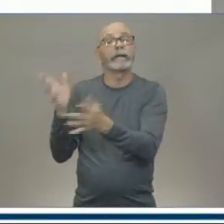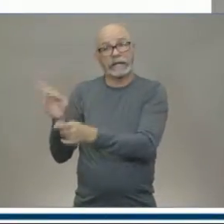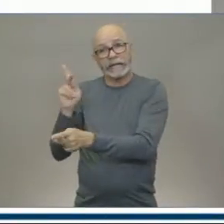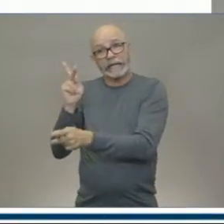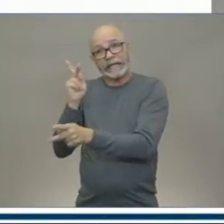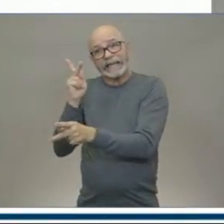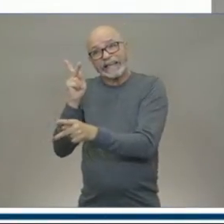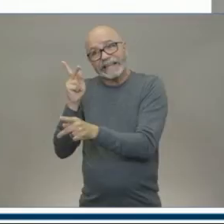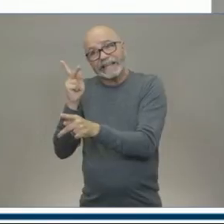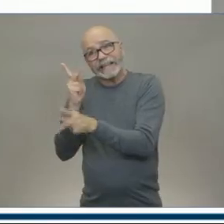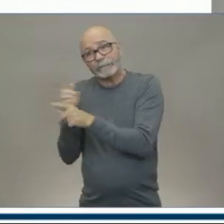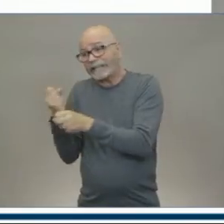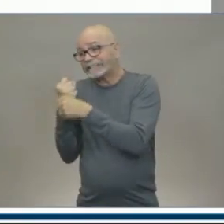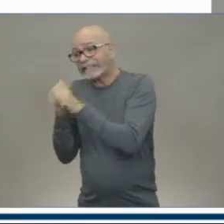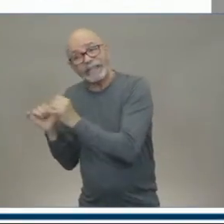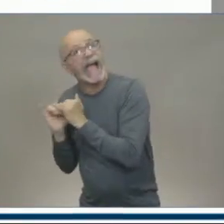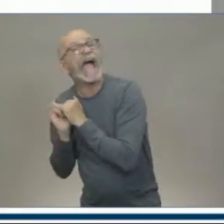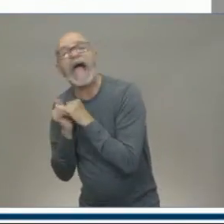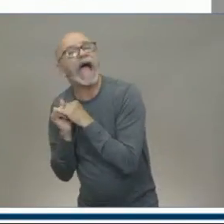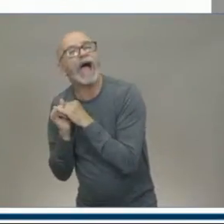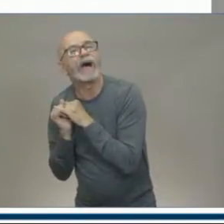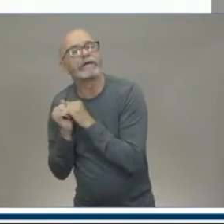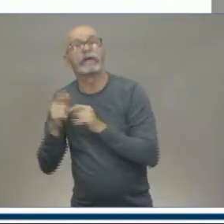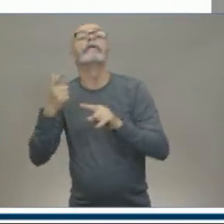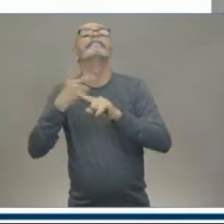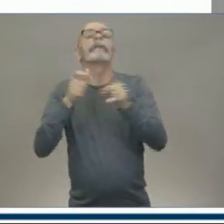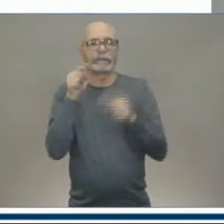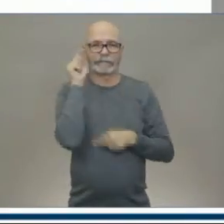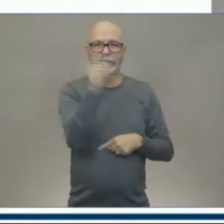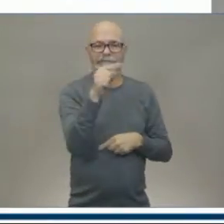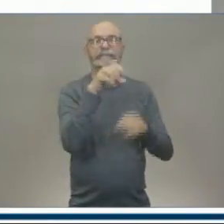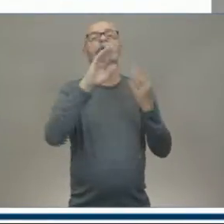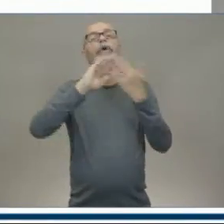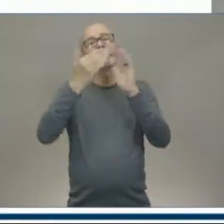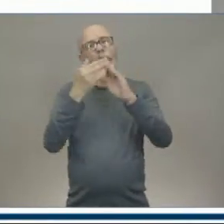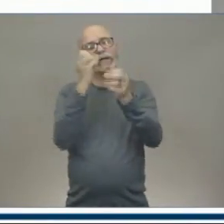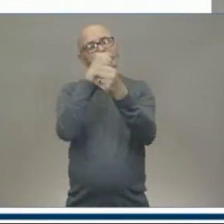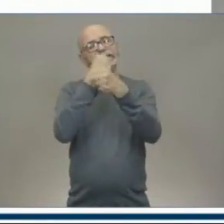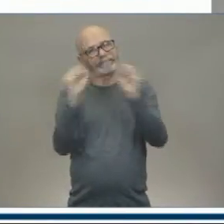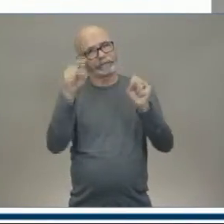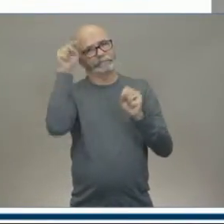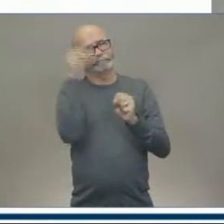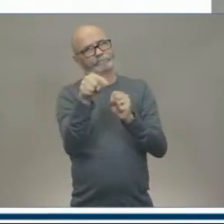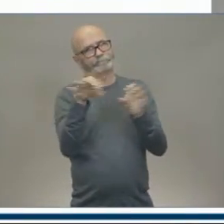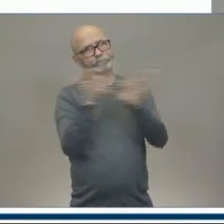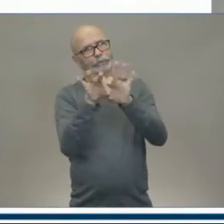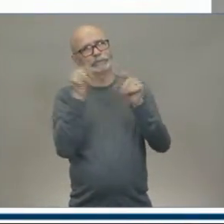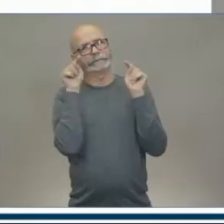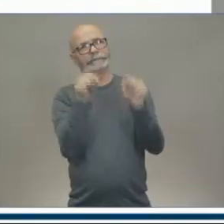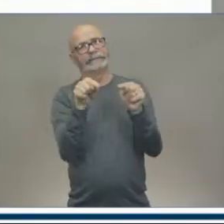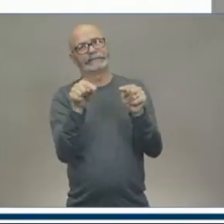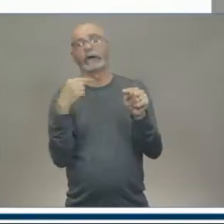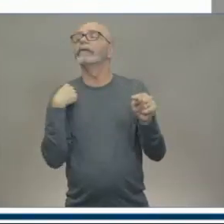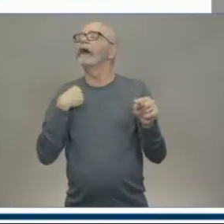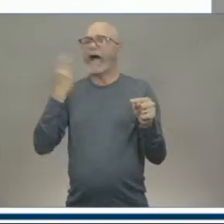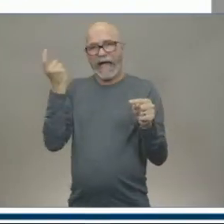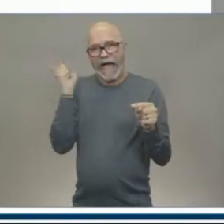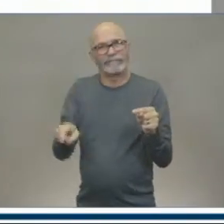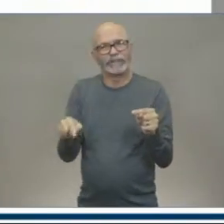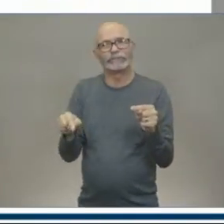safe. And that's why we need everybody. One of the reasons we need everybody to, it's that COVID guard